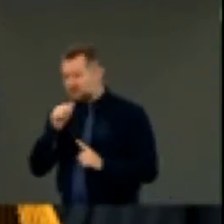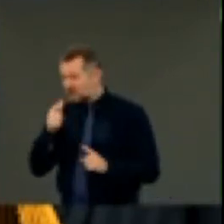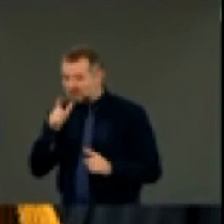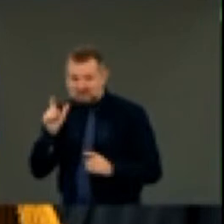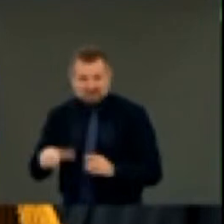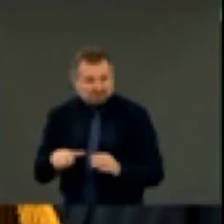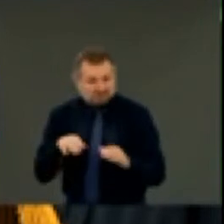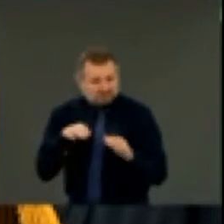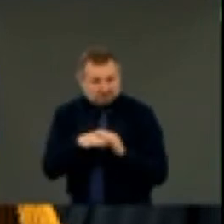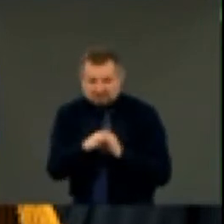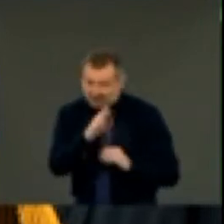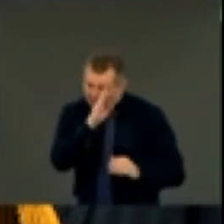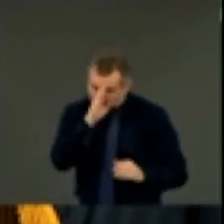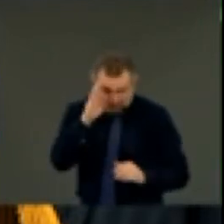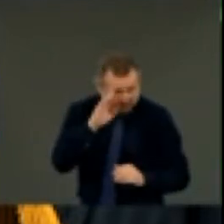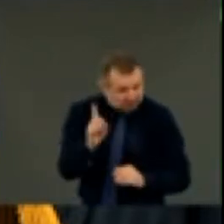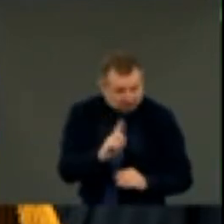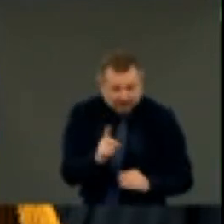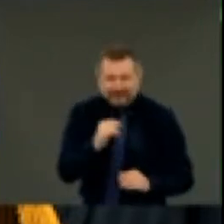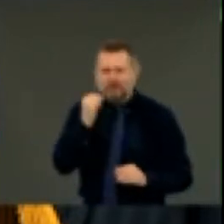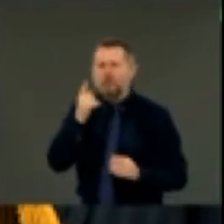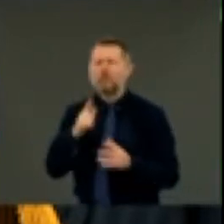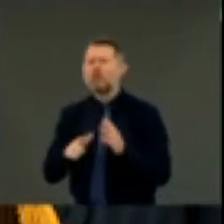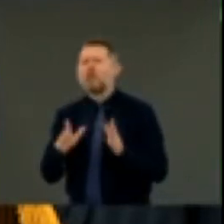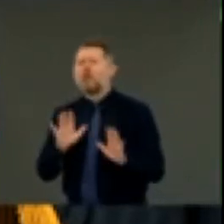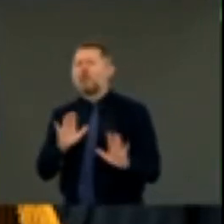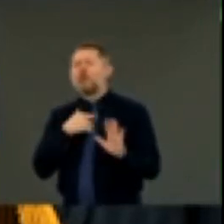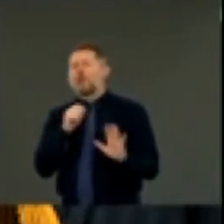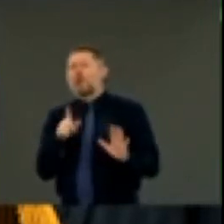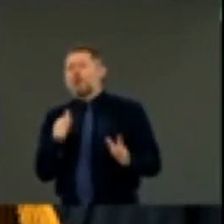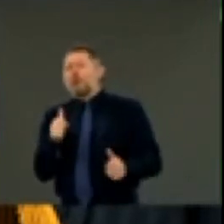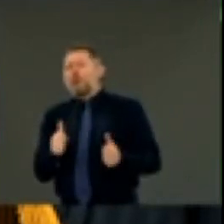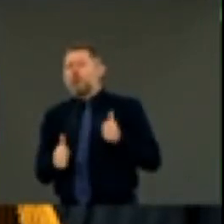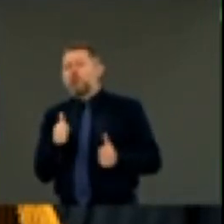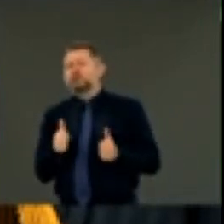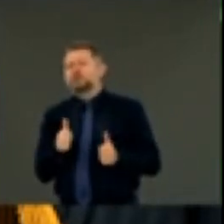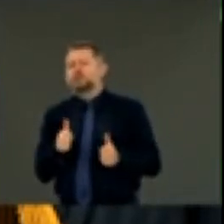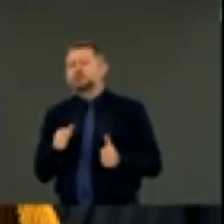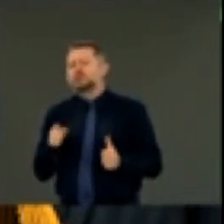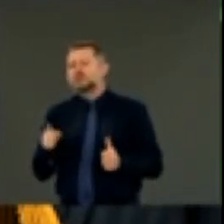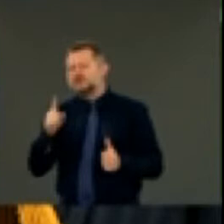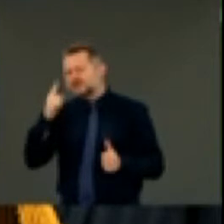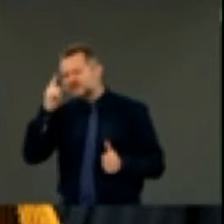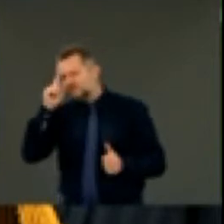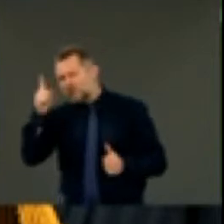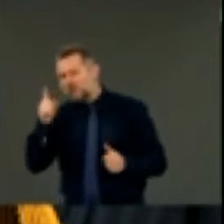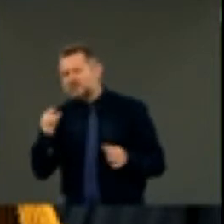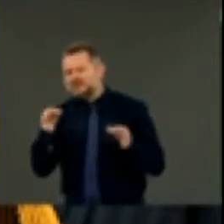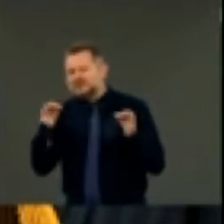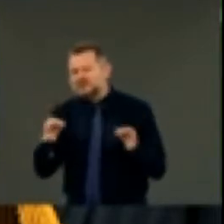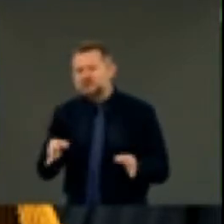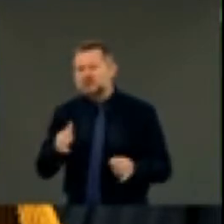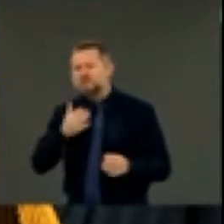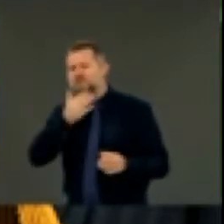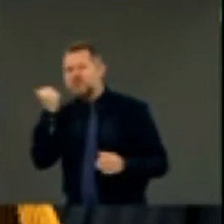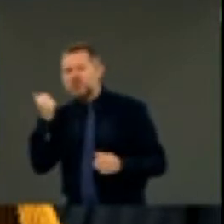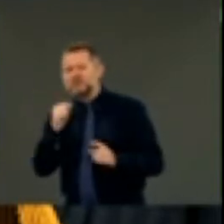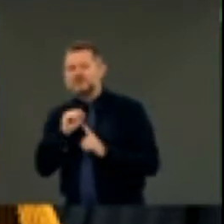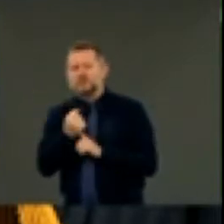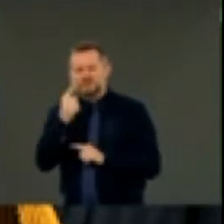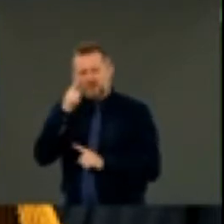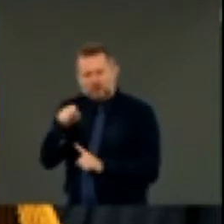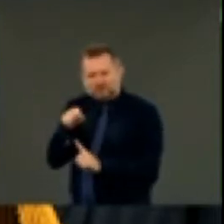is it intelligent and in that patient's interest to leave them in a hospital bed for